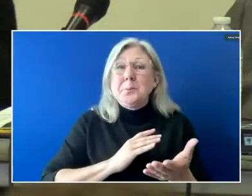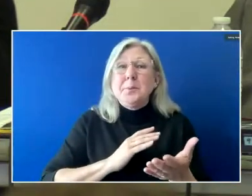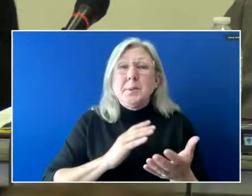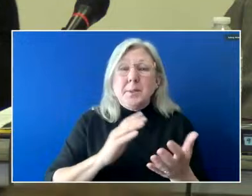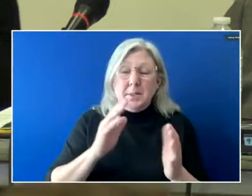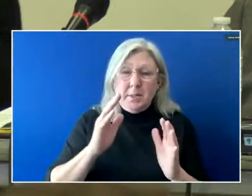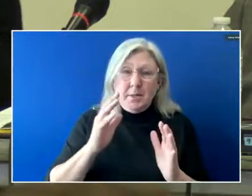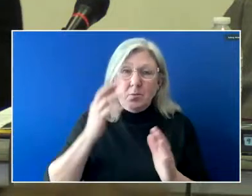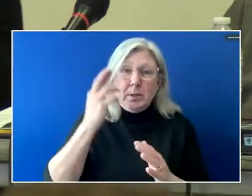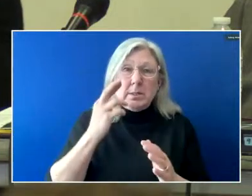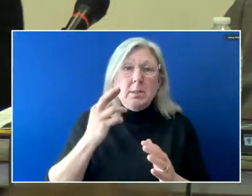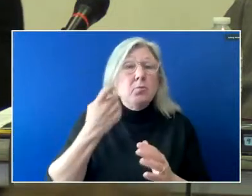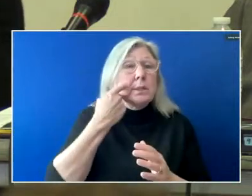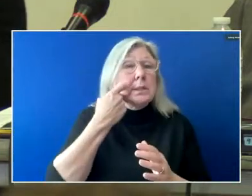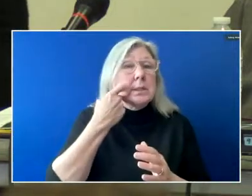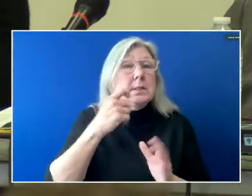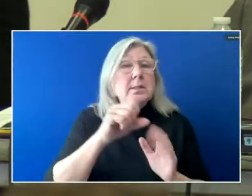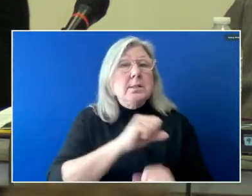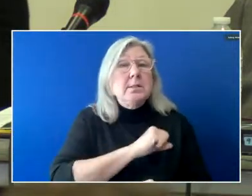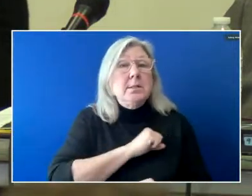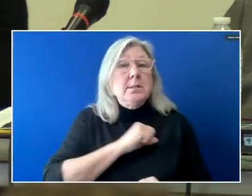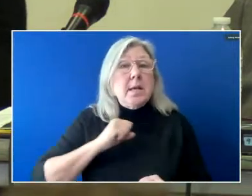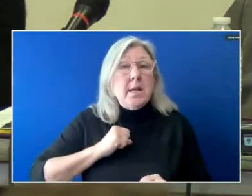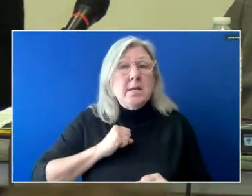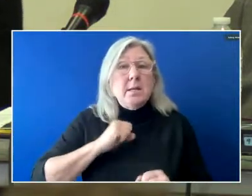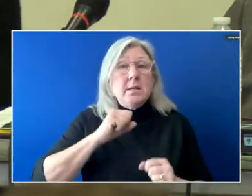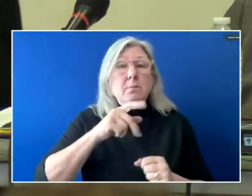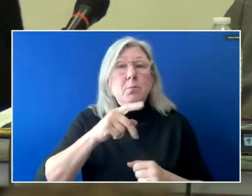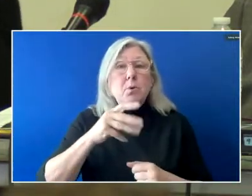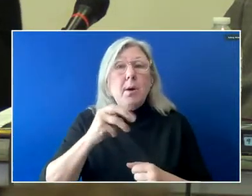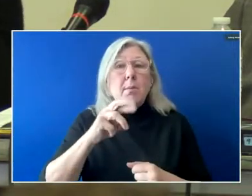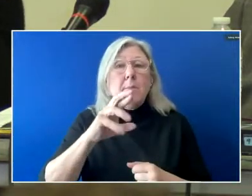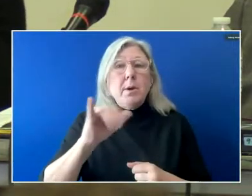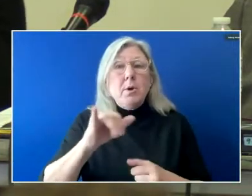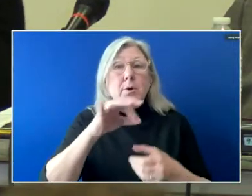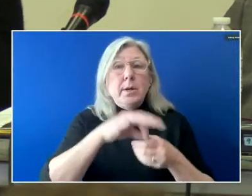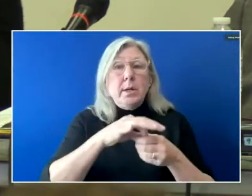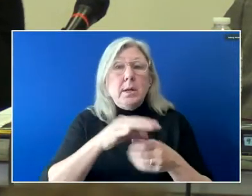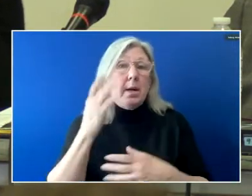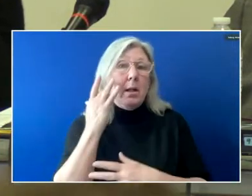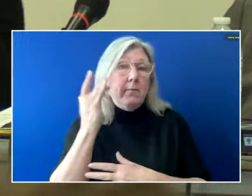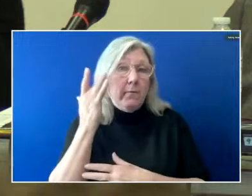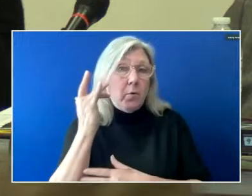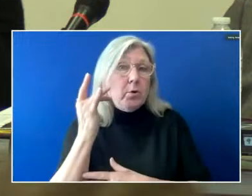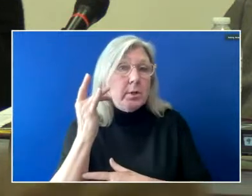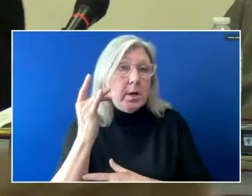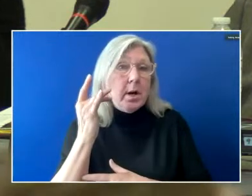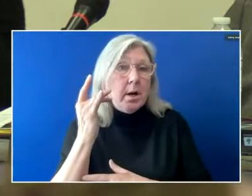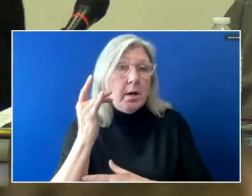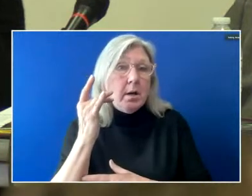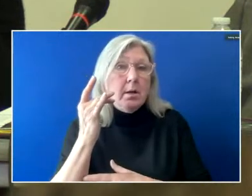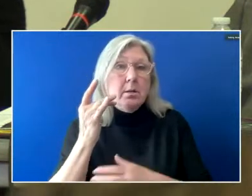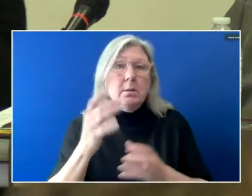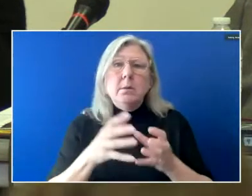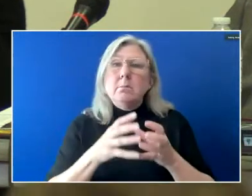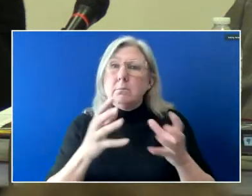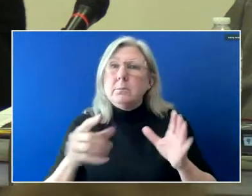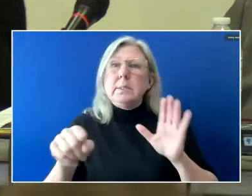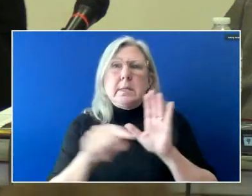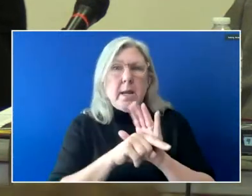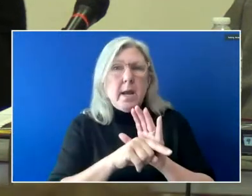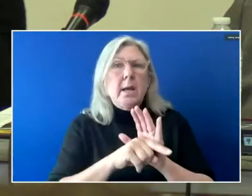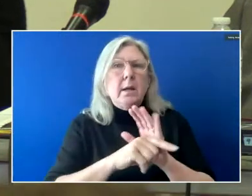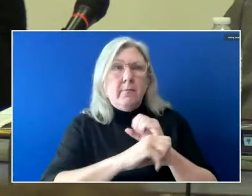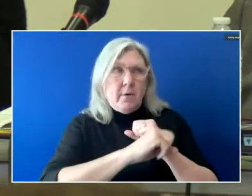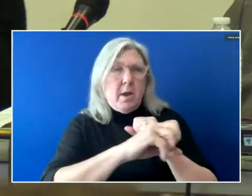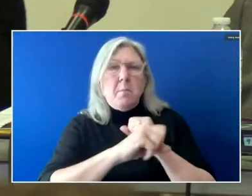in California where um there was quite a bit of negative campaigning and